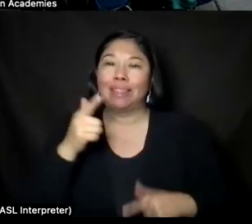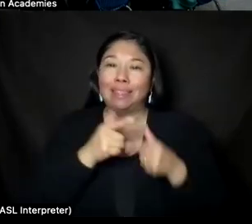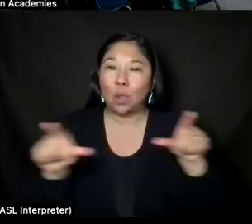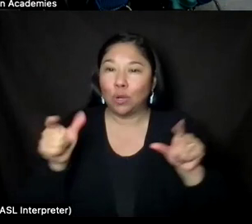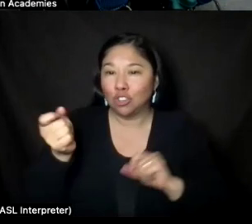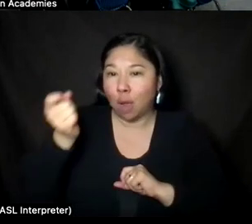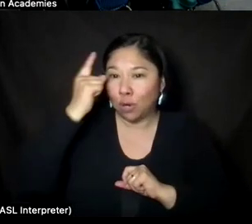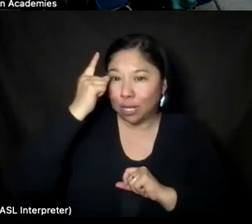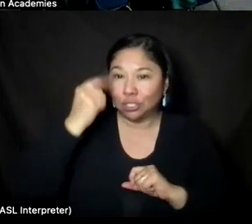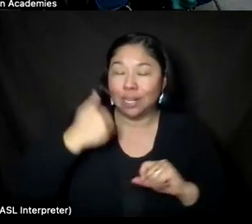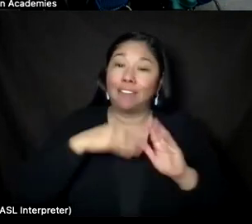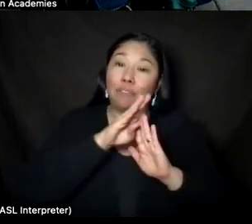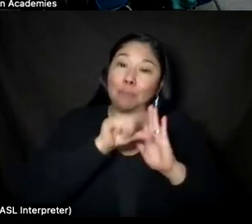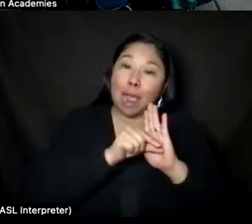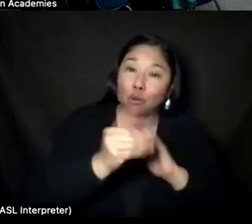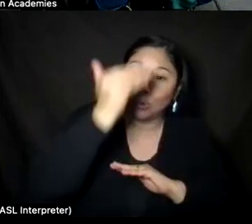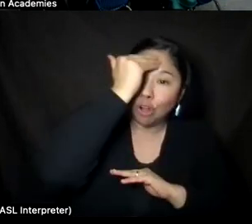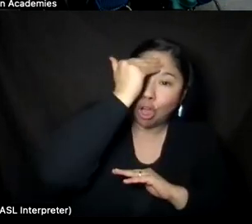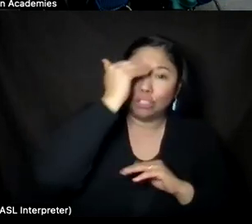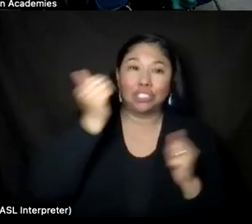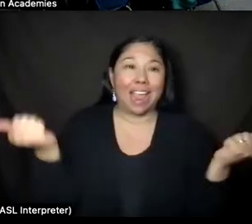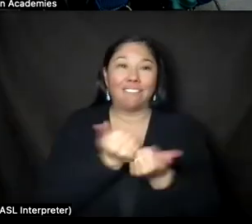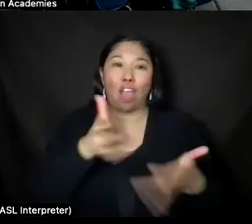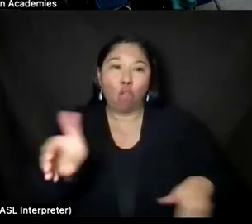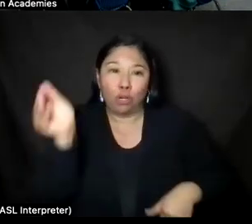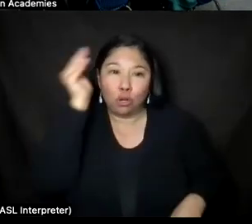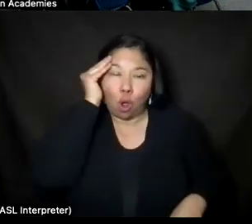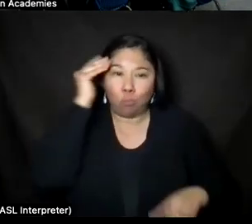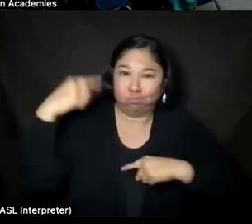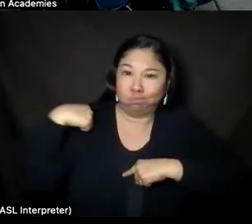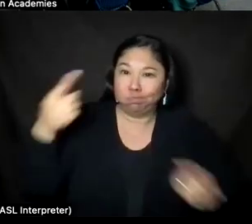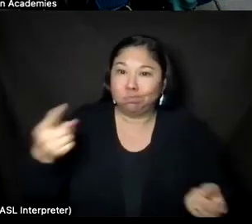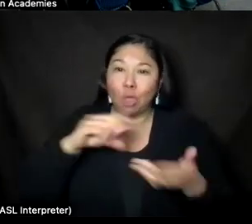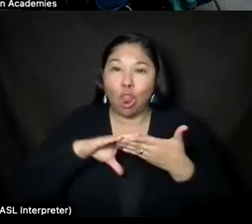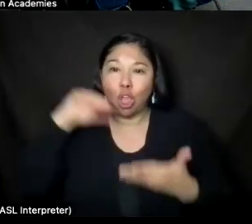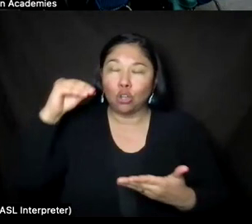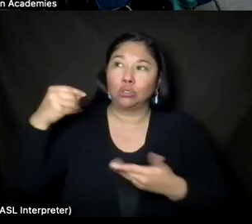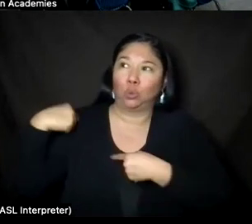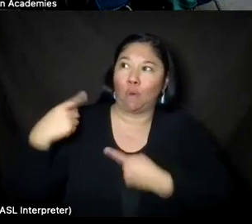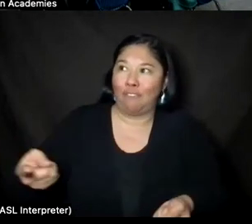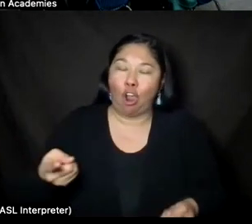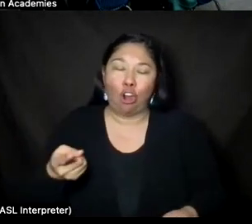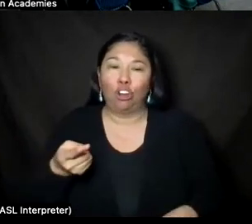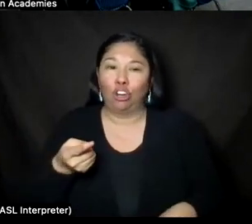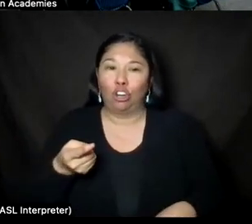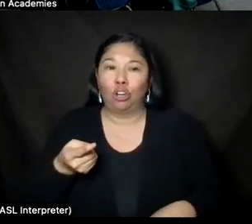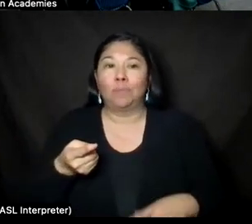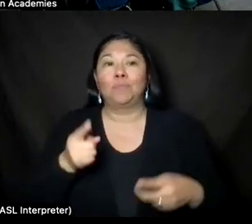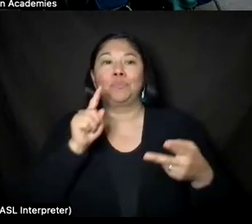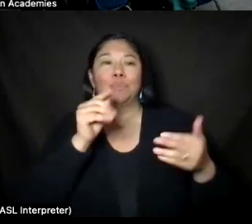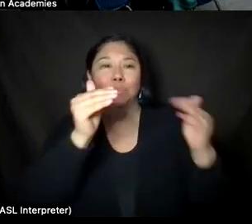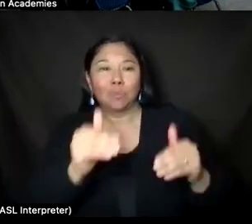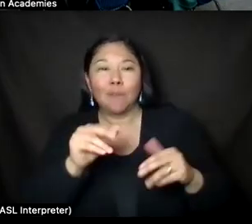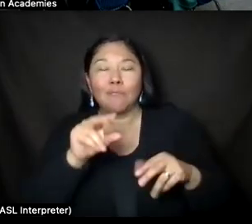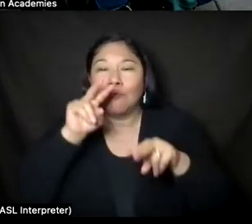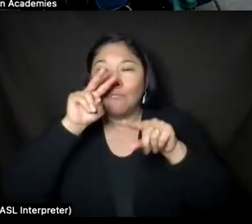there's background knowledge. So this is all the things they know in their head that they've learned so far, with their age. There's vocabulary, so knowing